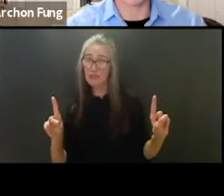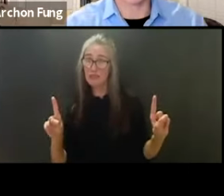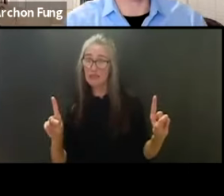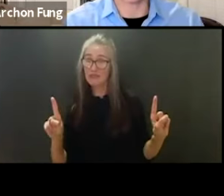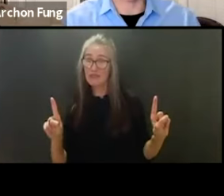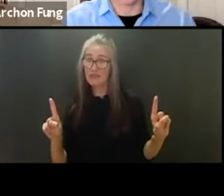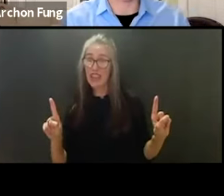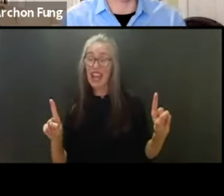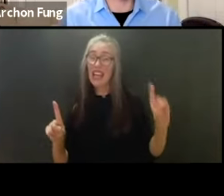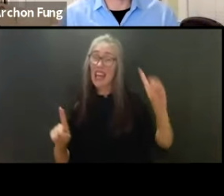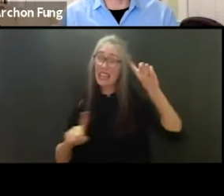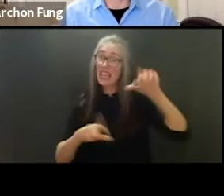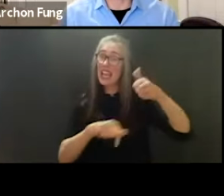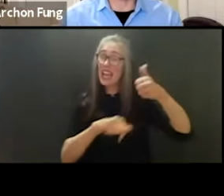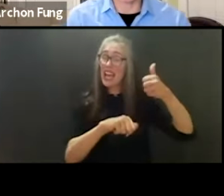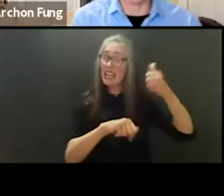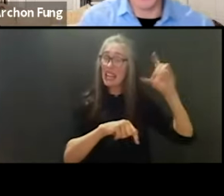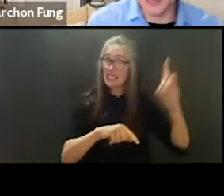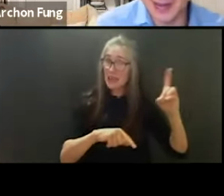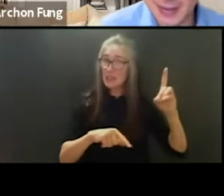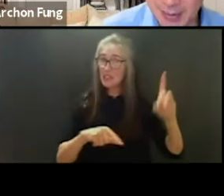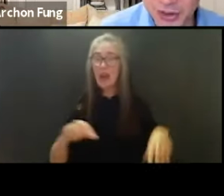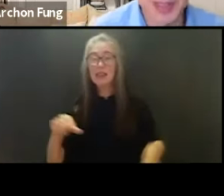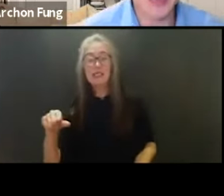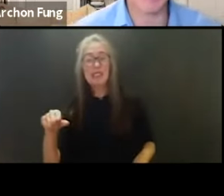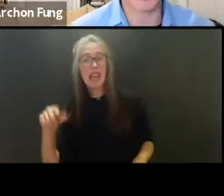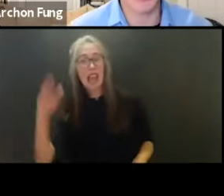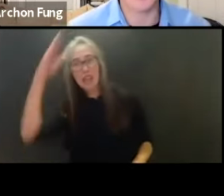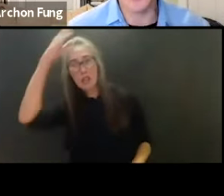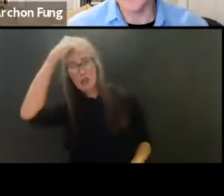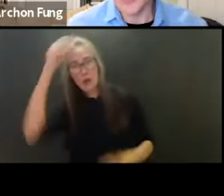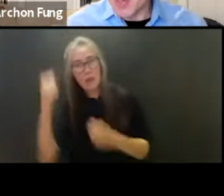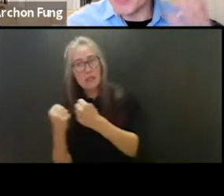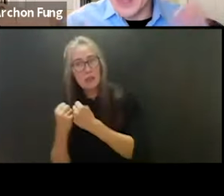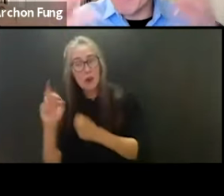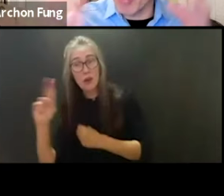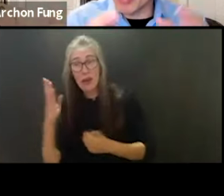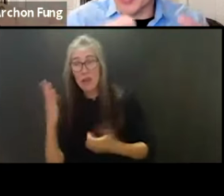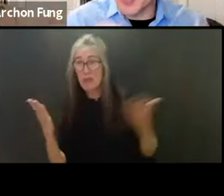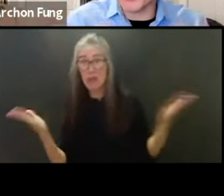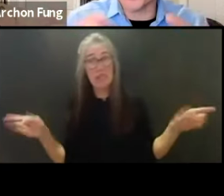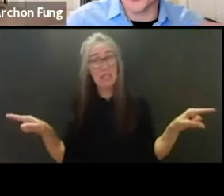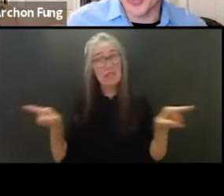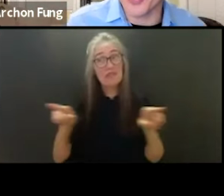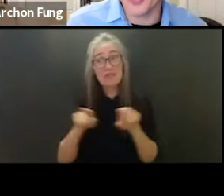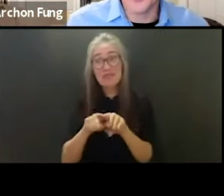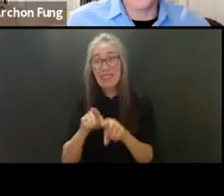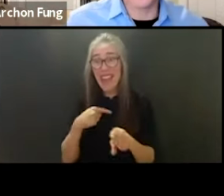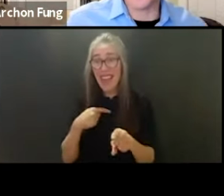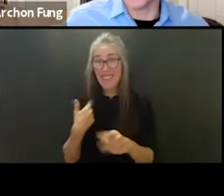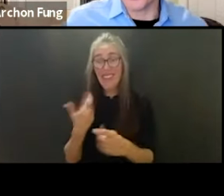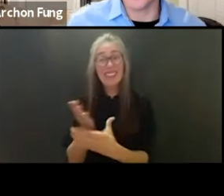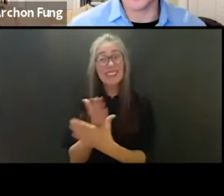the opposite sides of the spectrum. Never trump Republicans and establishment Democrats. They probably have more in common with each other